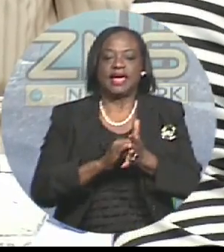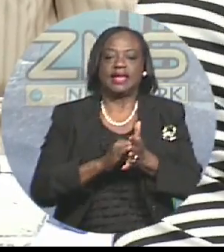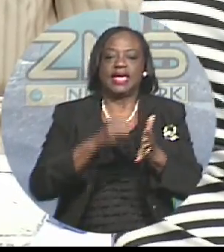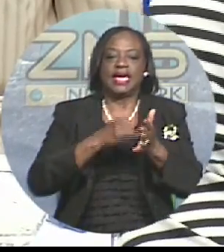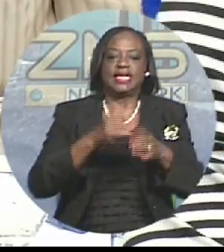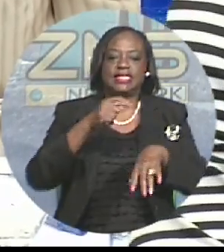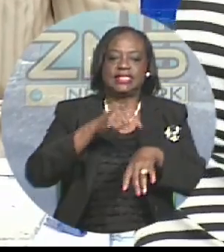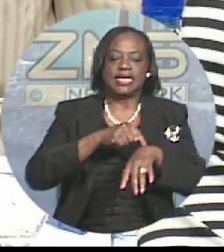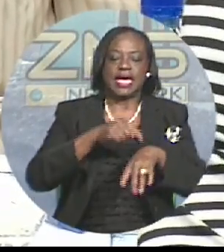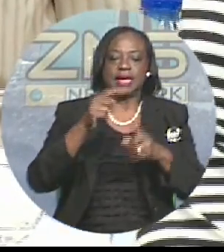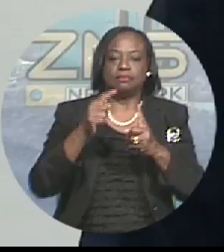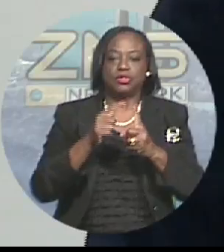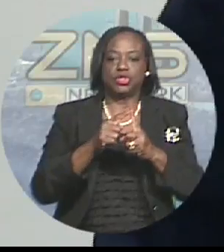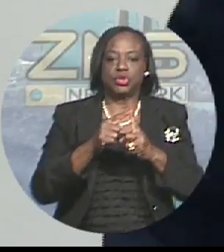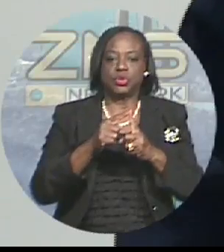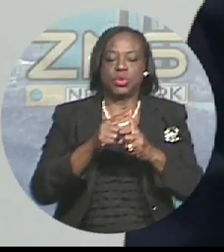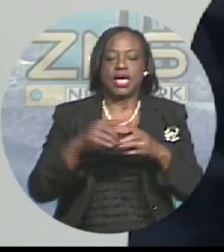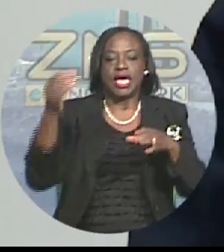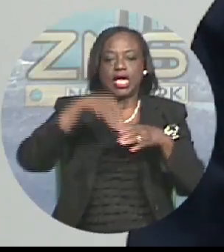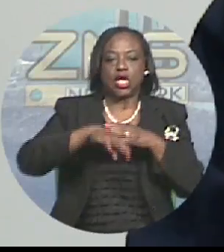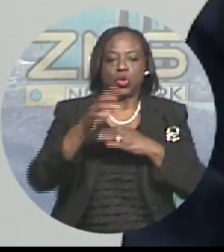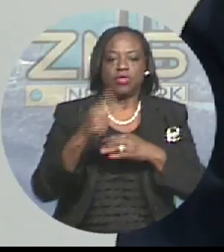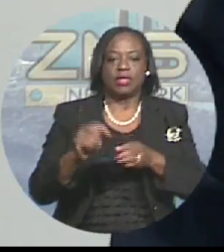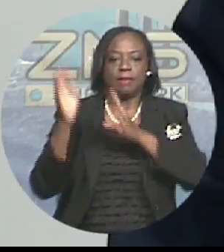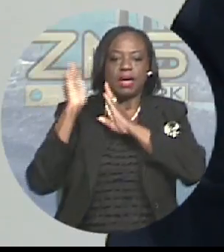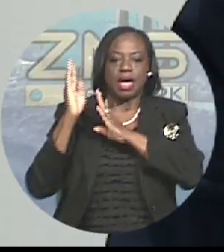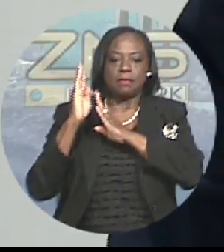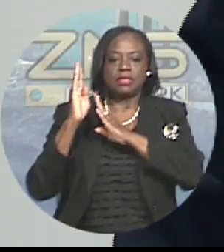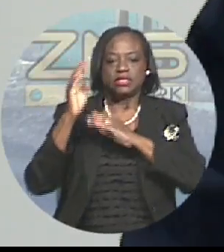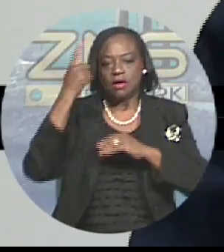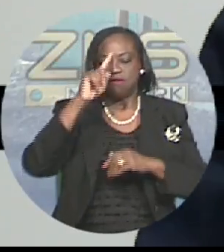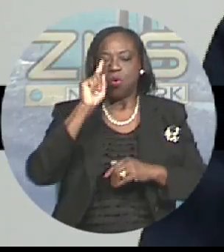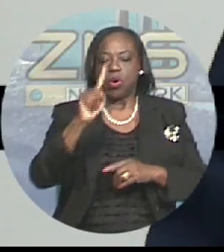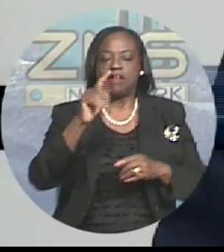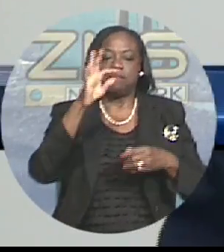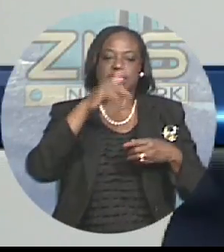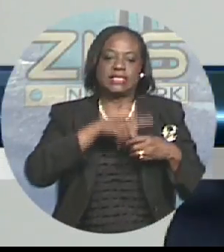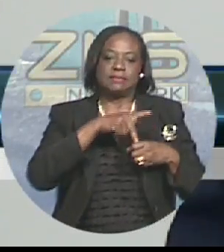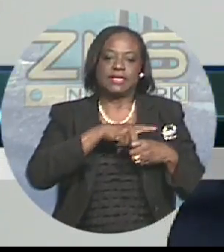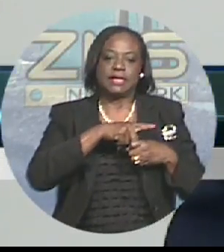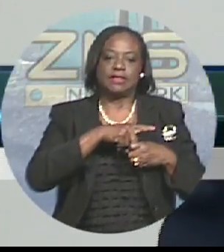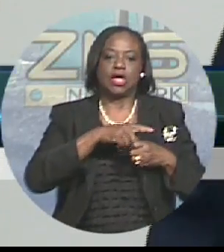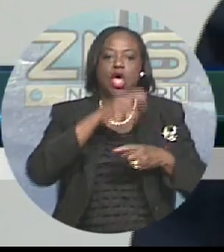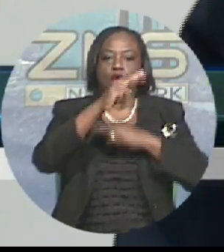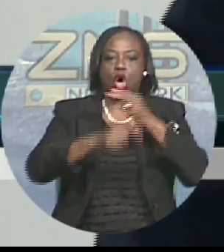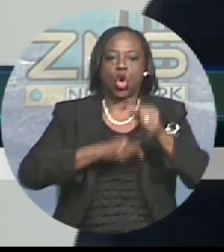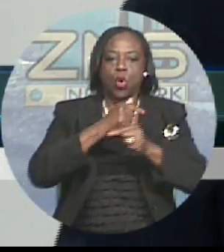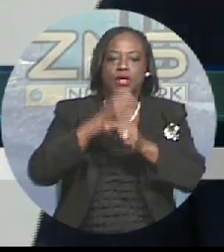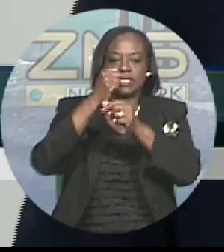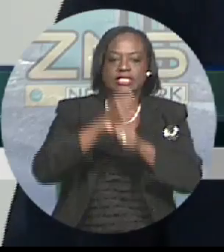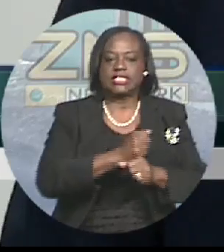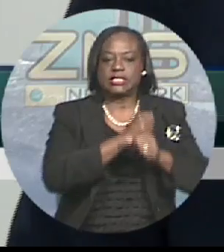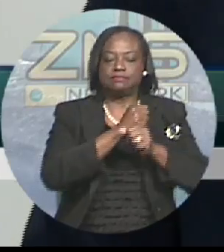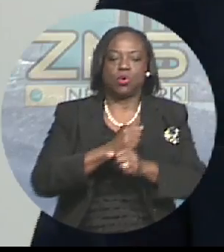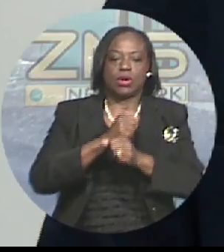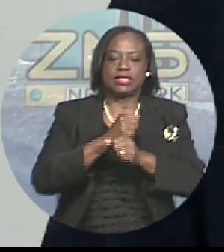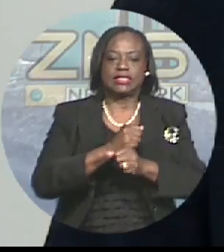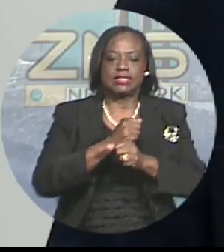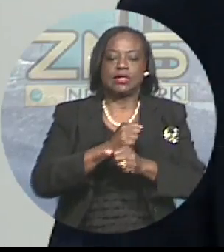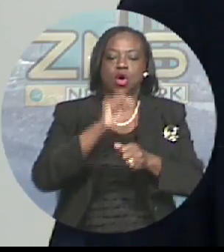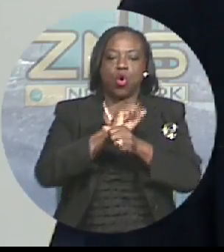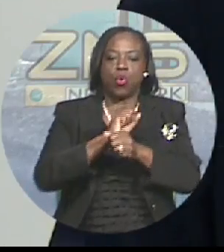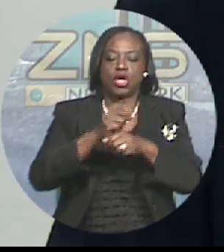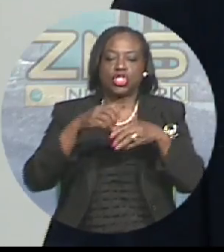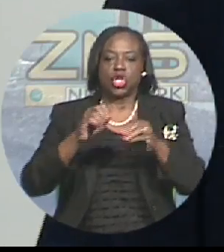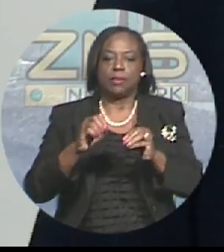the recipients of this global sports capacity building workshop. The IOC hopes that